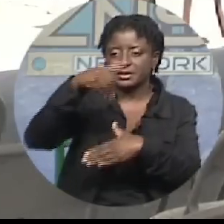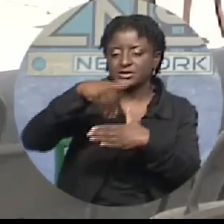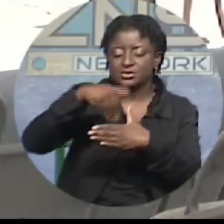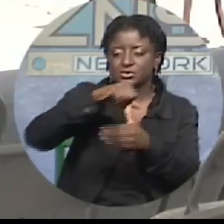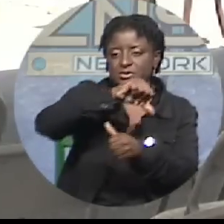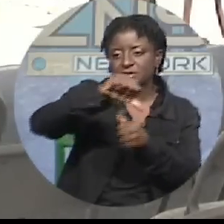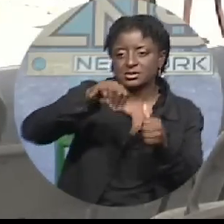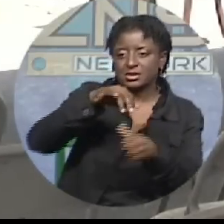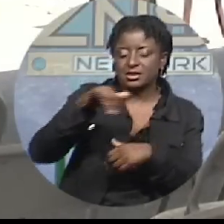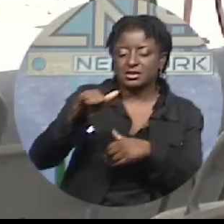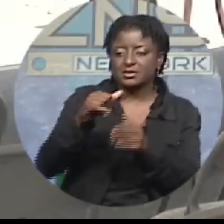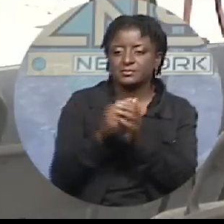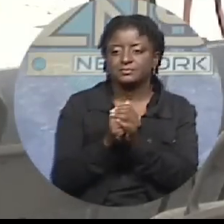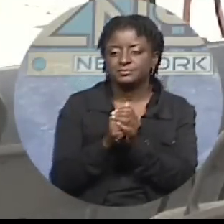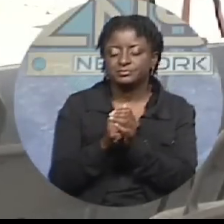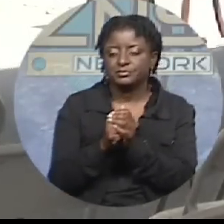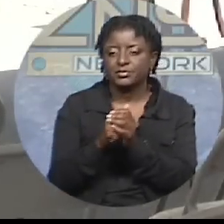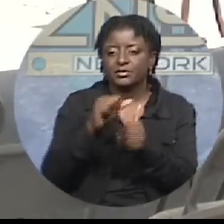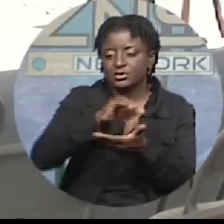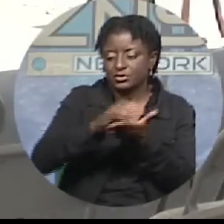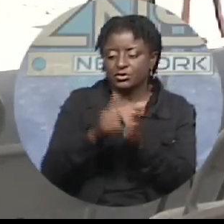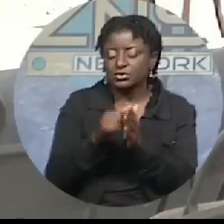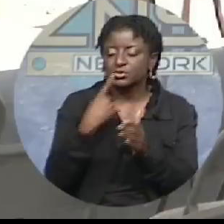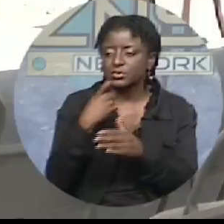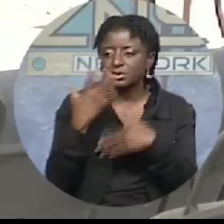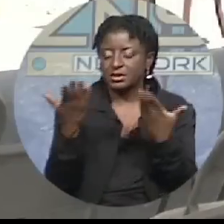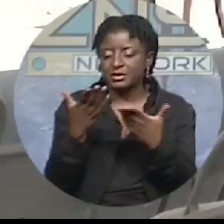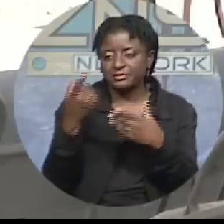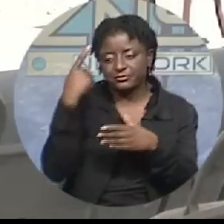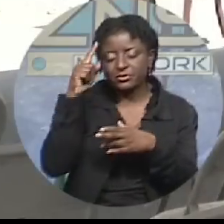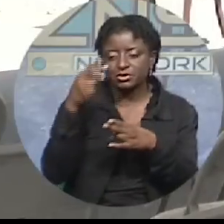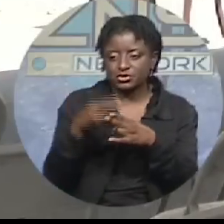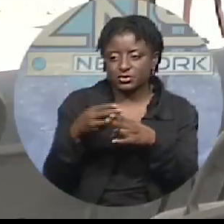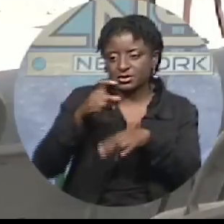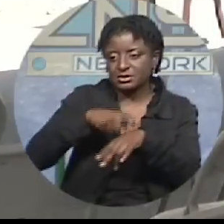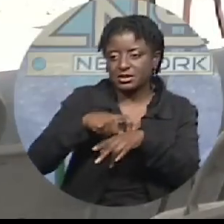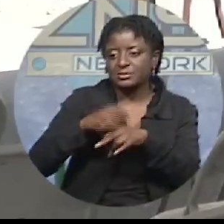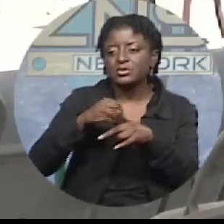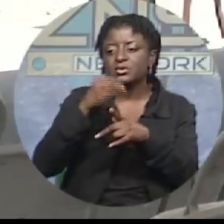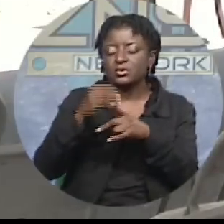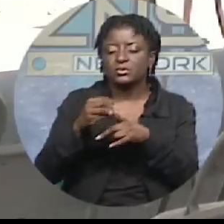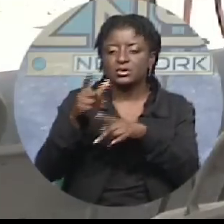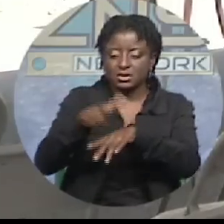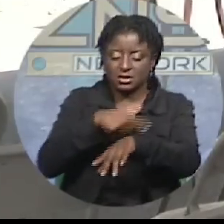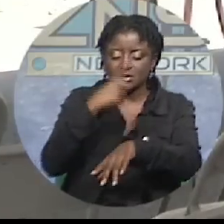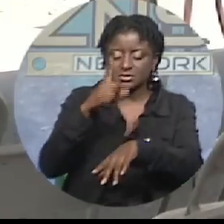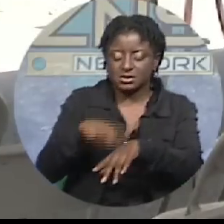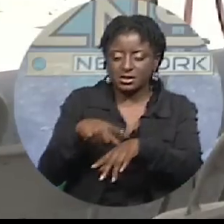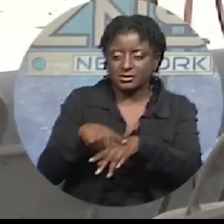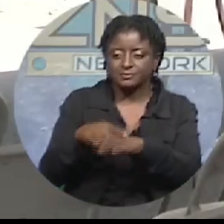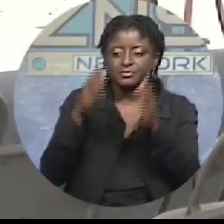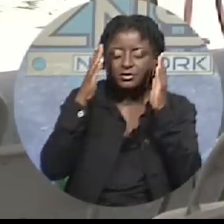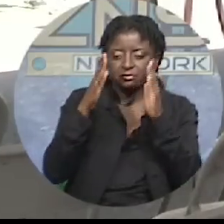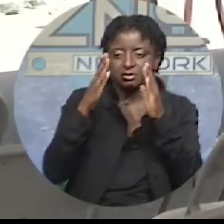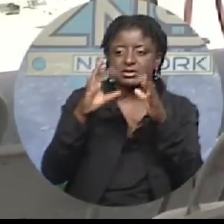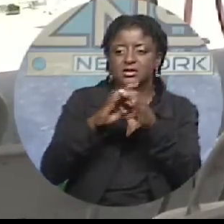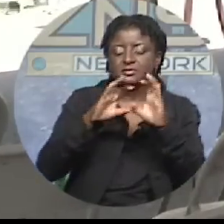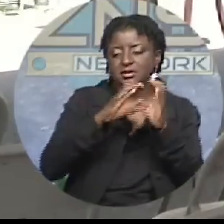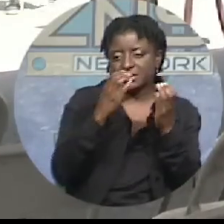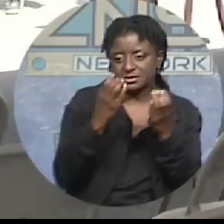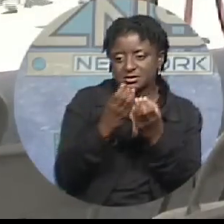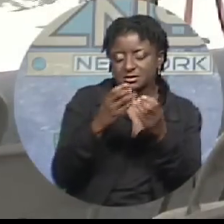any number of time, there's short time or long time. And the focus of courses such